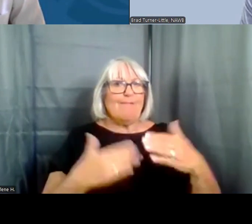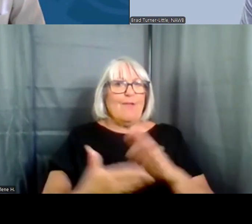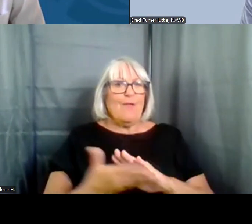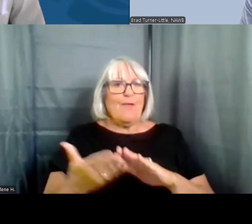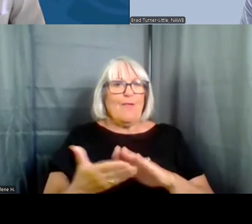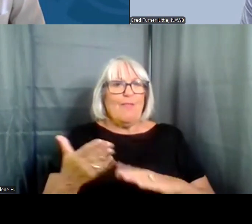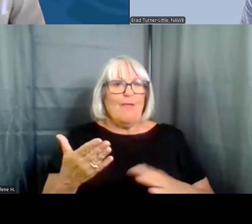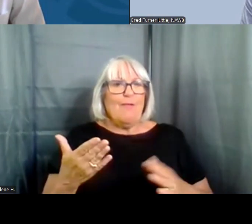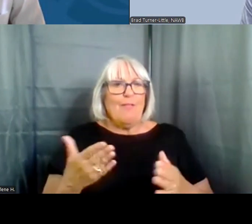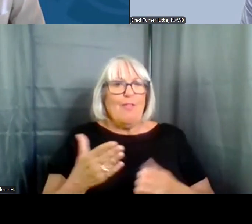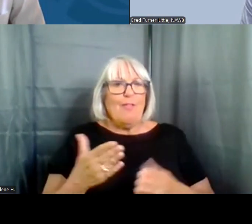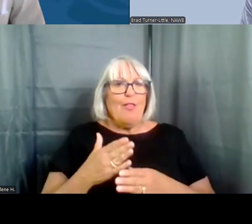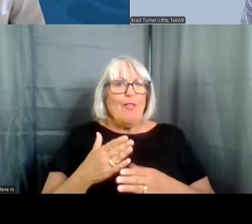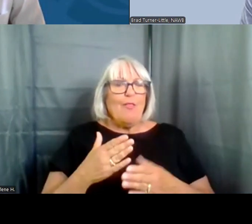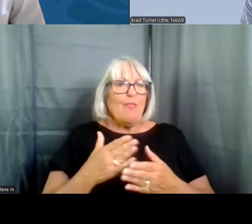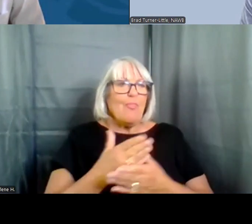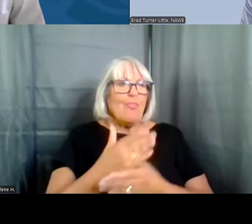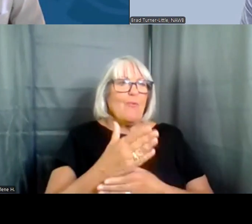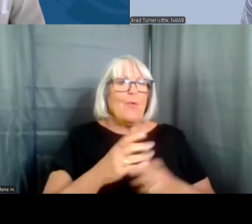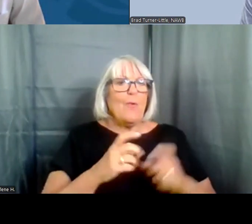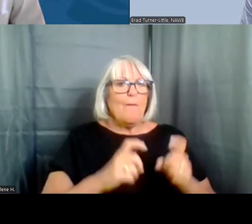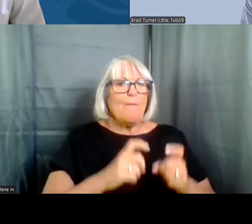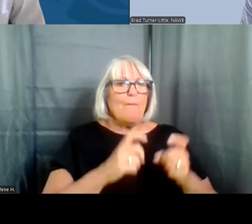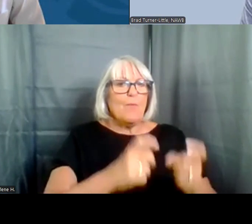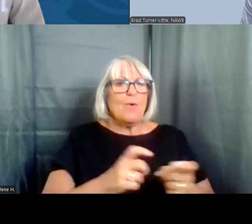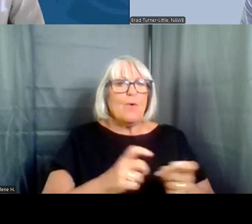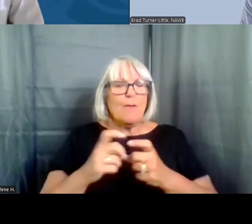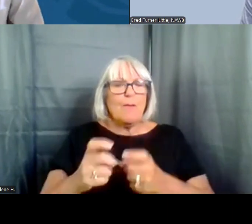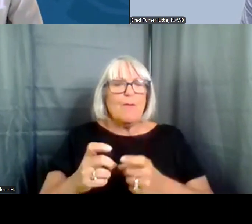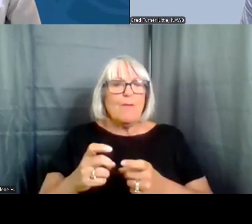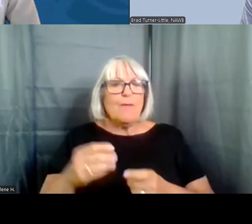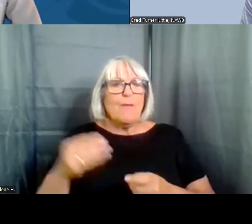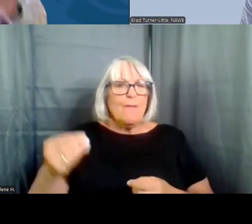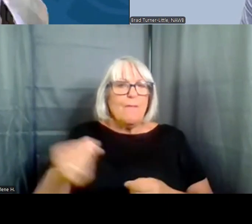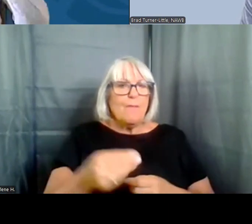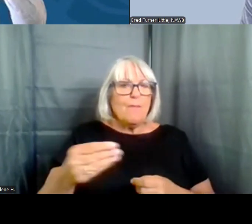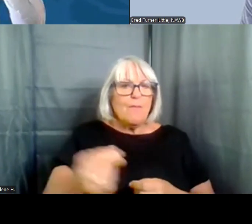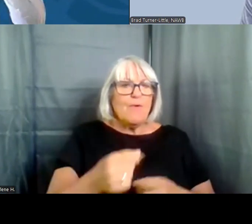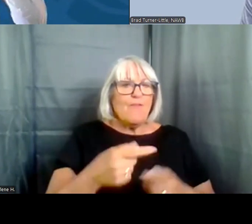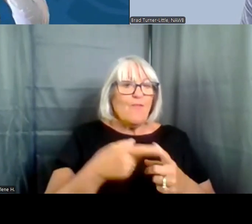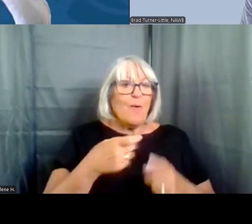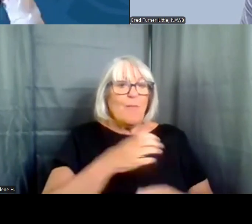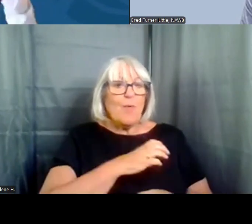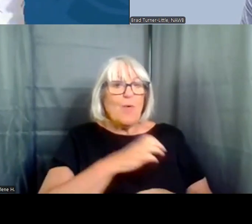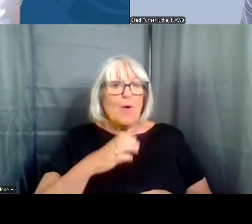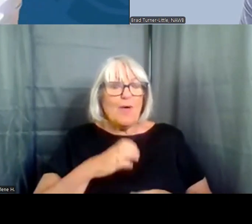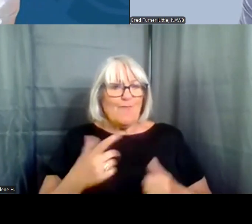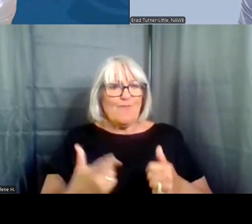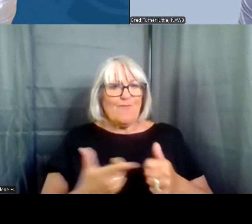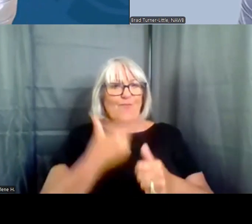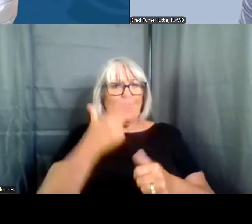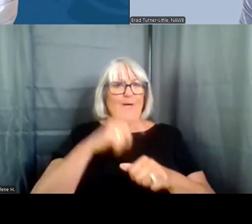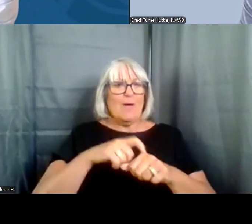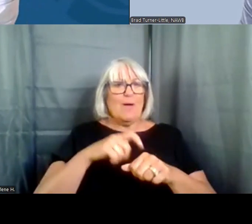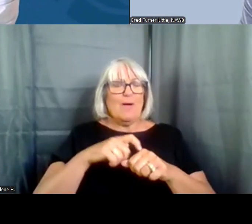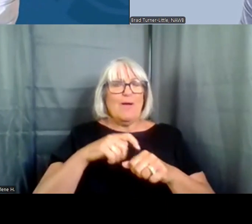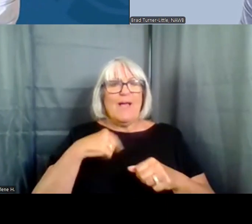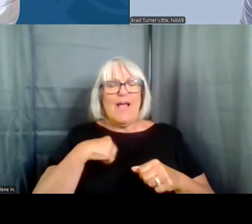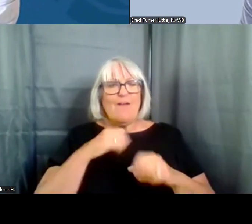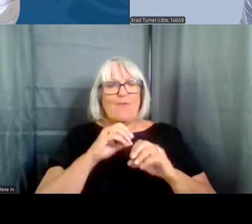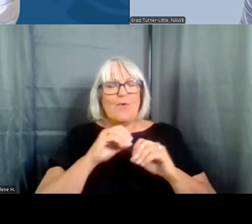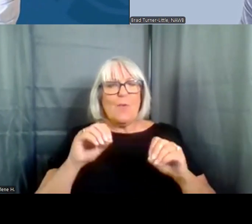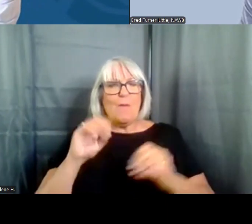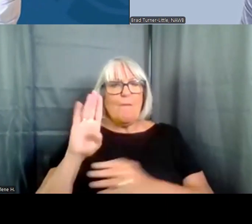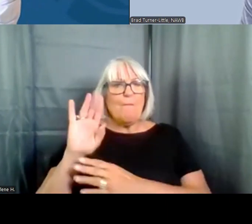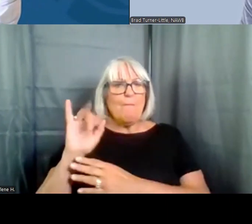process. This is the first time that there have been bipartisan bills that have come we have a bipartisan bill that came out of the